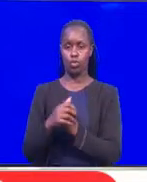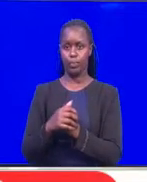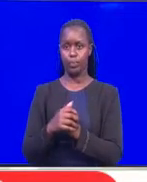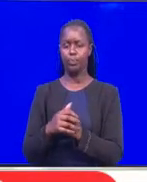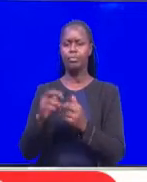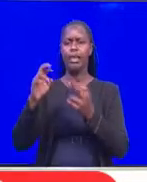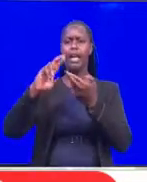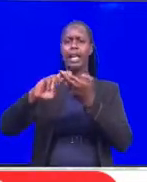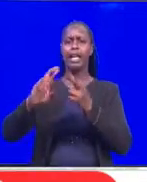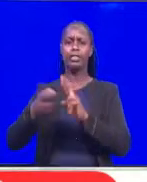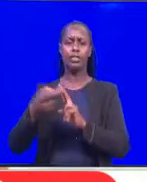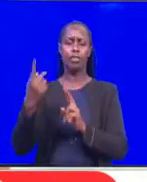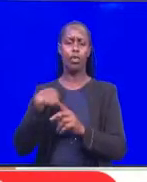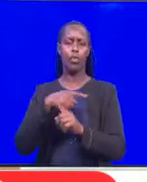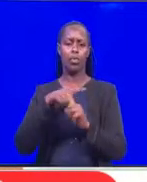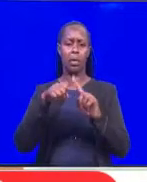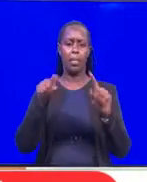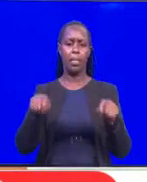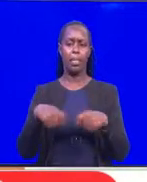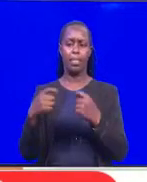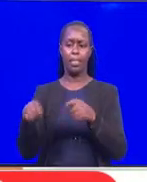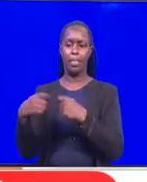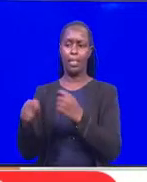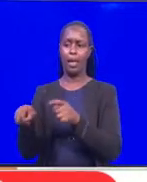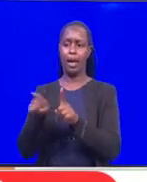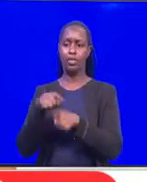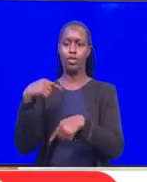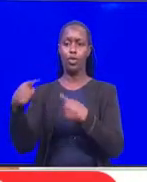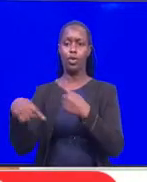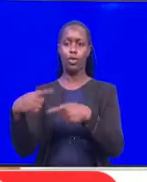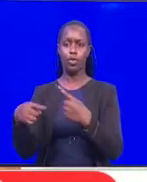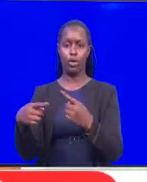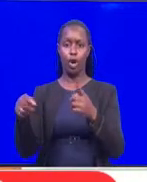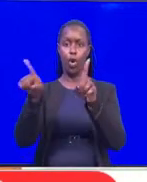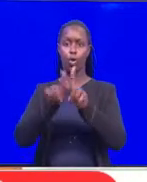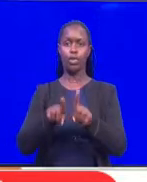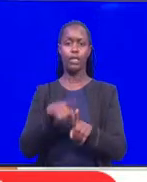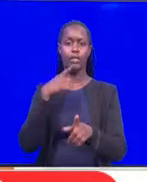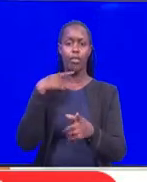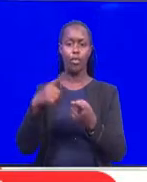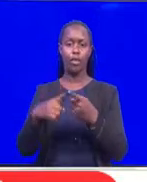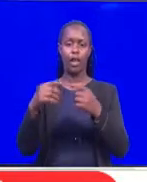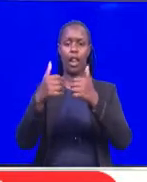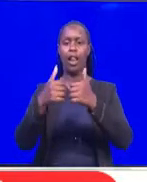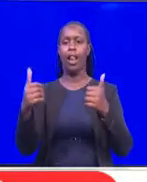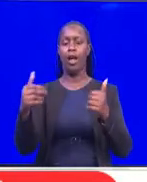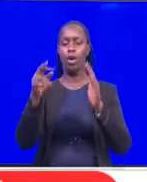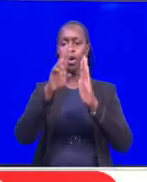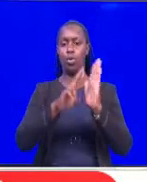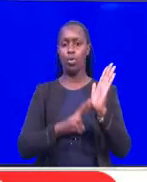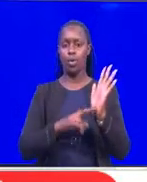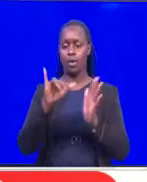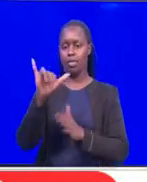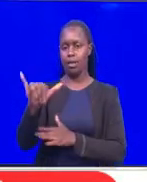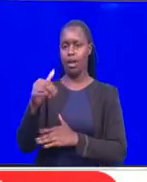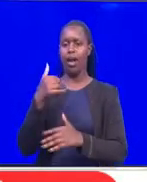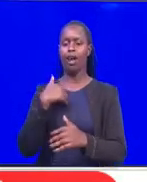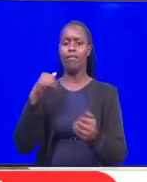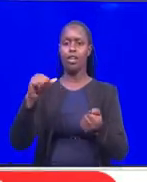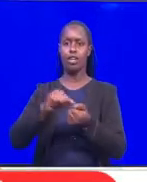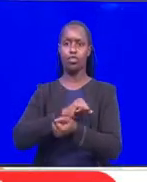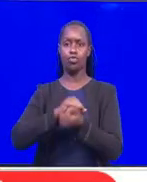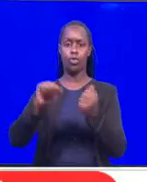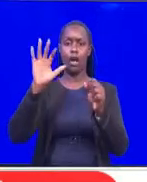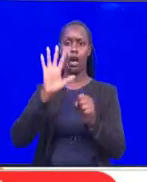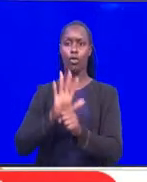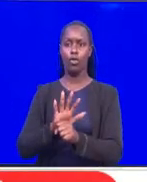tumekuja as we go on. Na ninasema hiyo divide and rule iletwa. imetuharibia. Na ilitoka